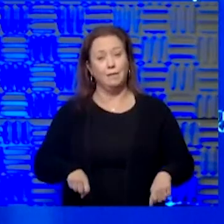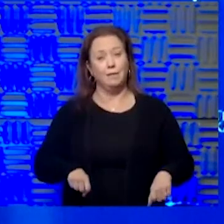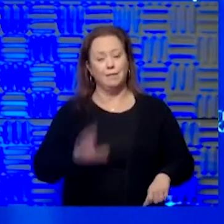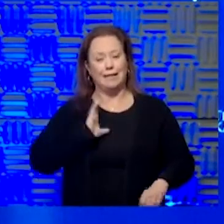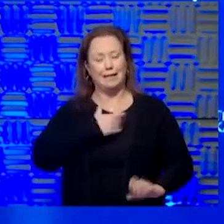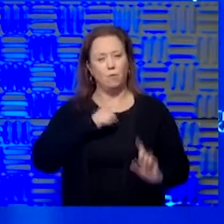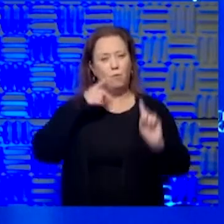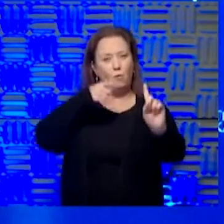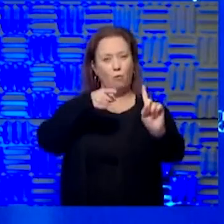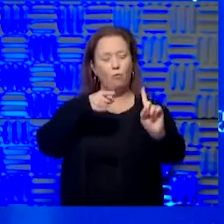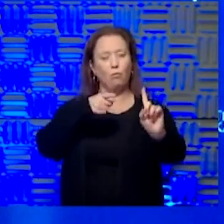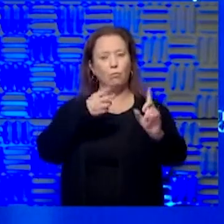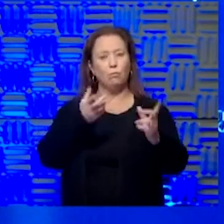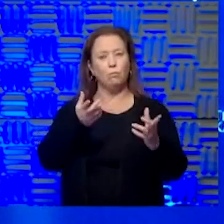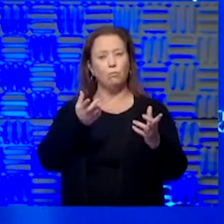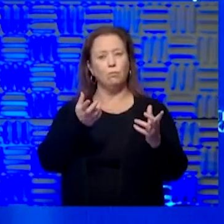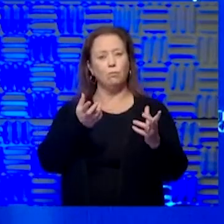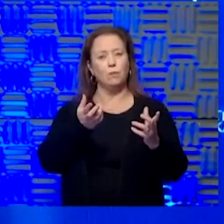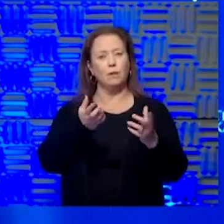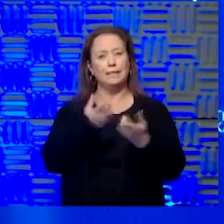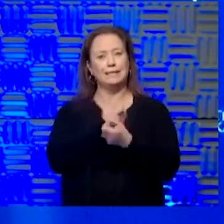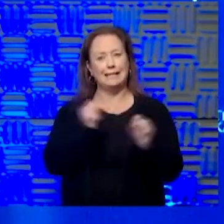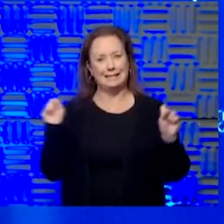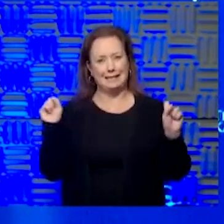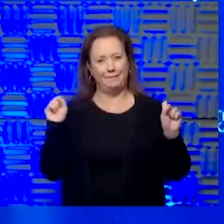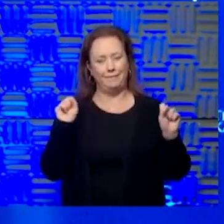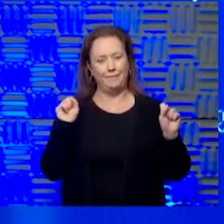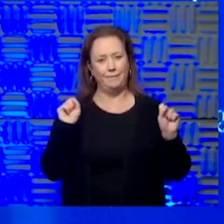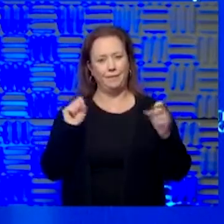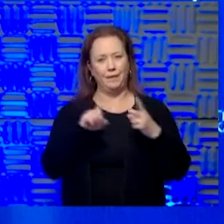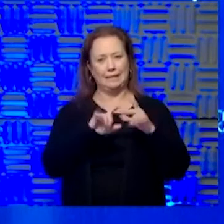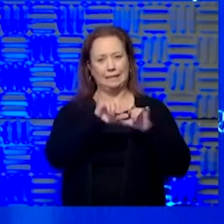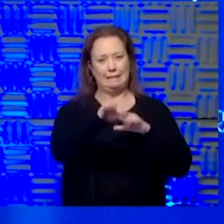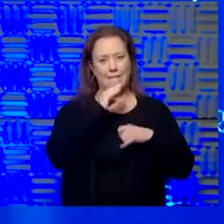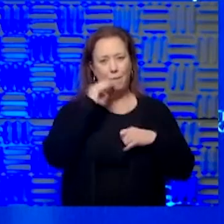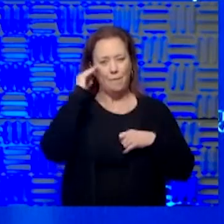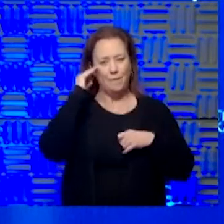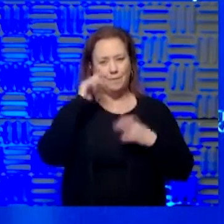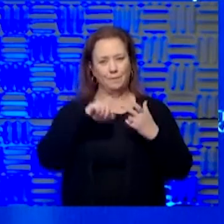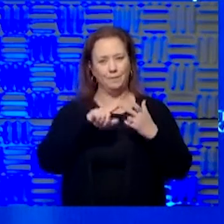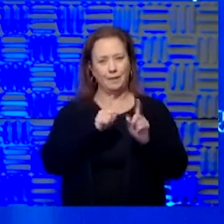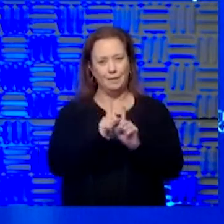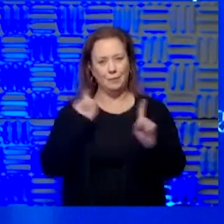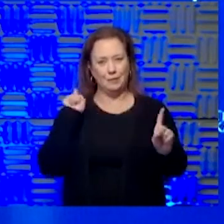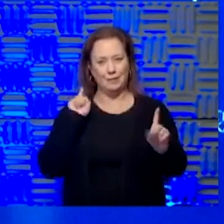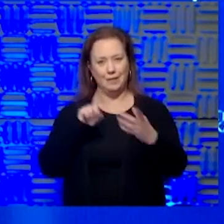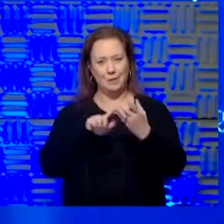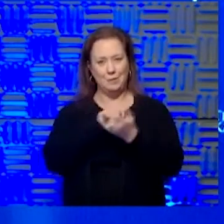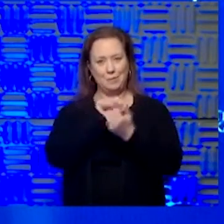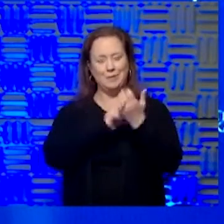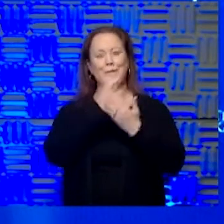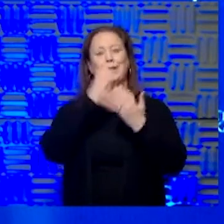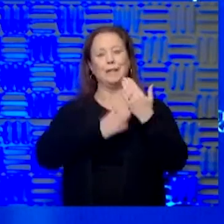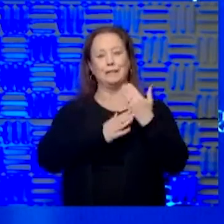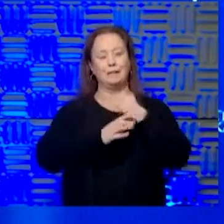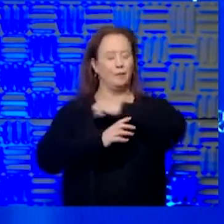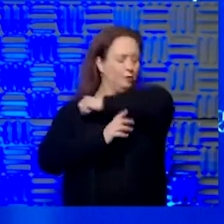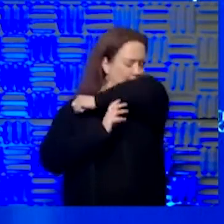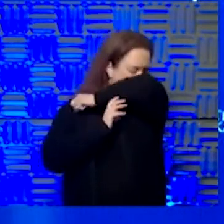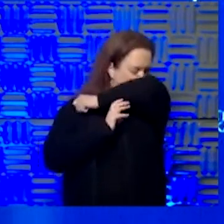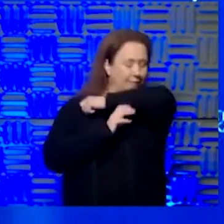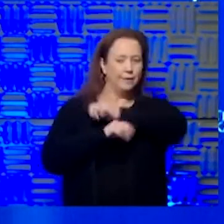goal. So stay safe, shelter at home, keep your distance, wash your hands, cough into your